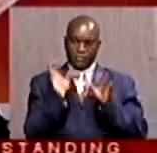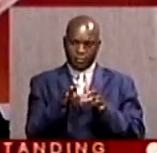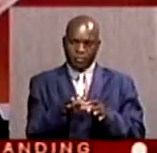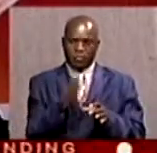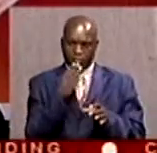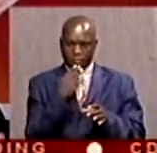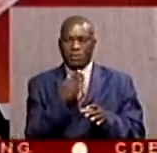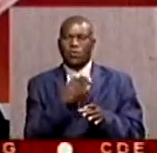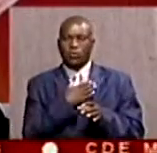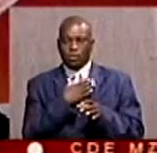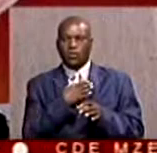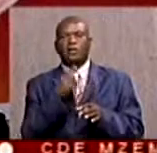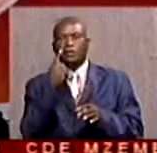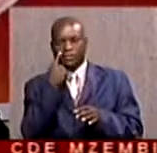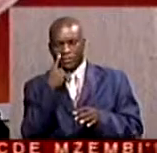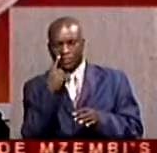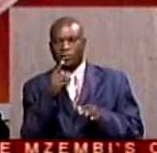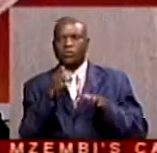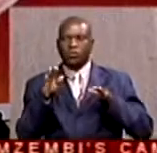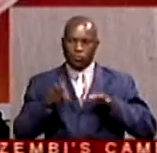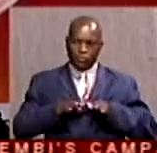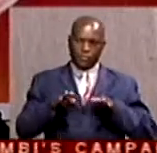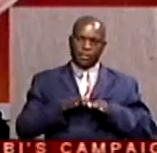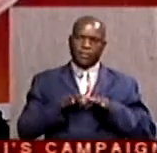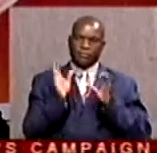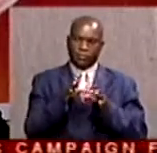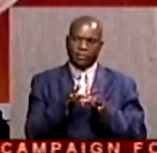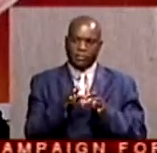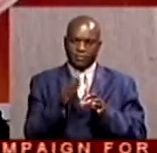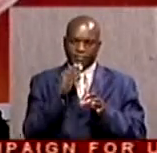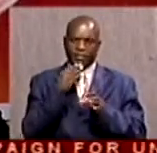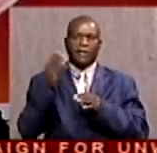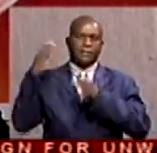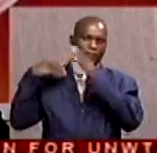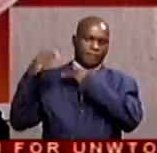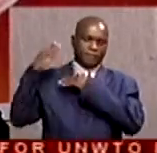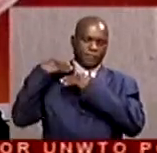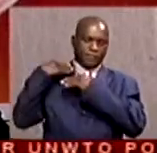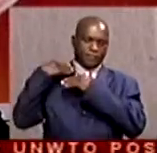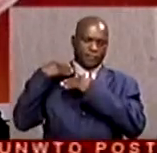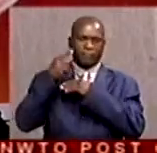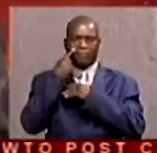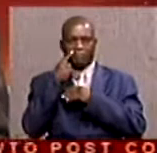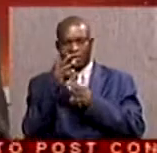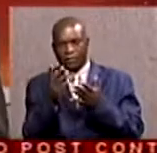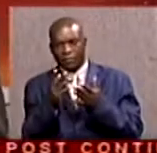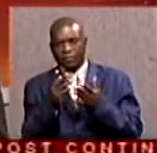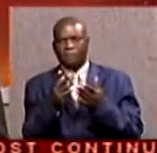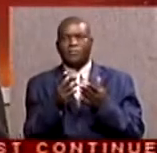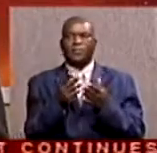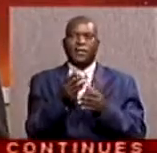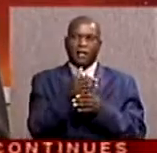in a way to get used to us being in leadership positions. Over the years, though, how have you seen the progression in terms of mainstream